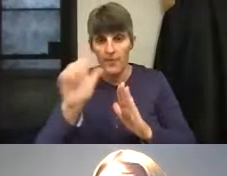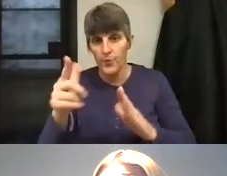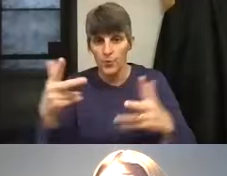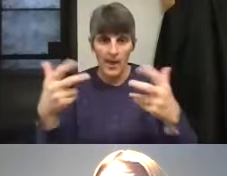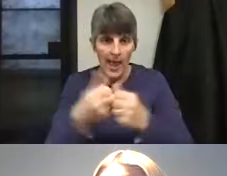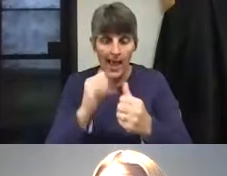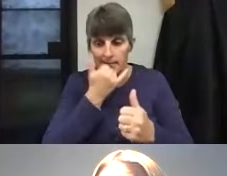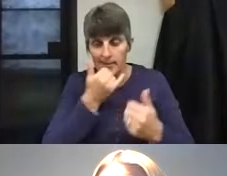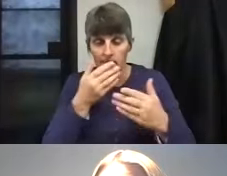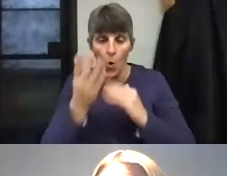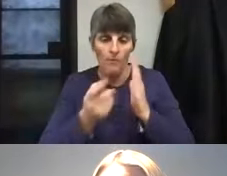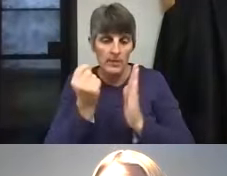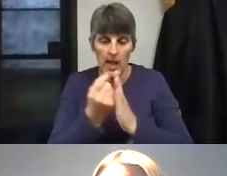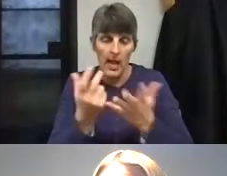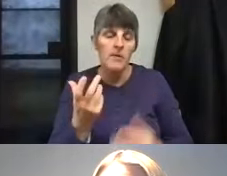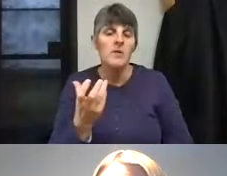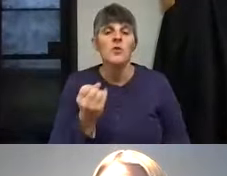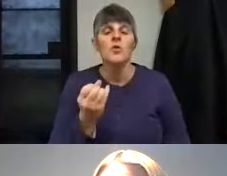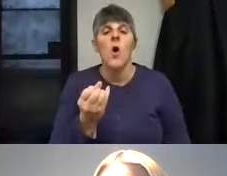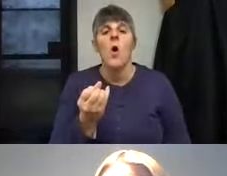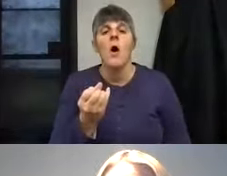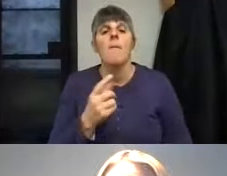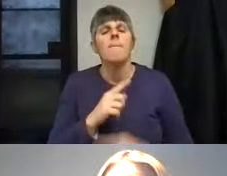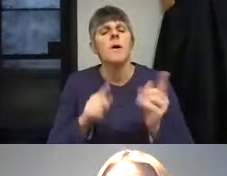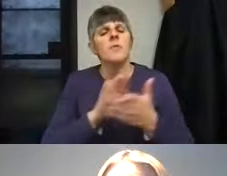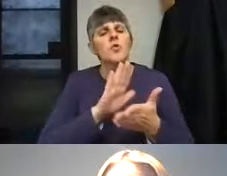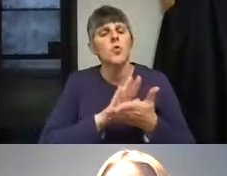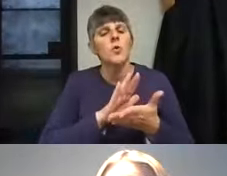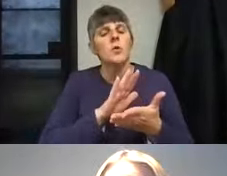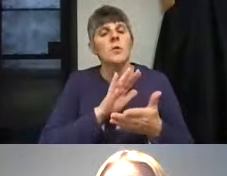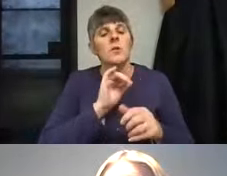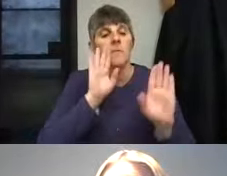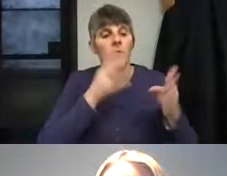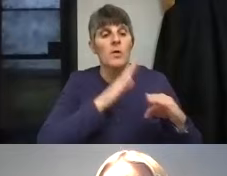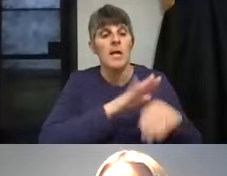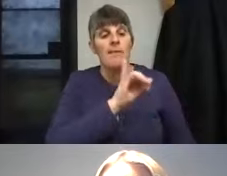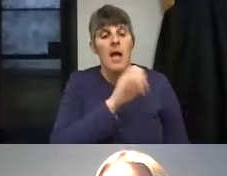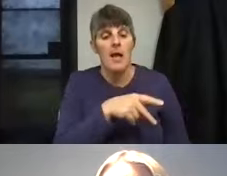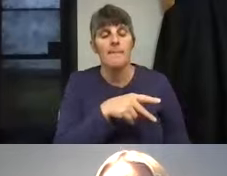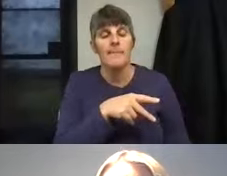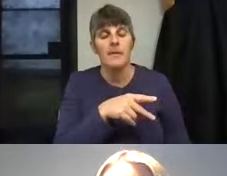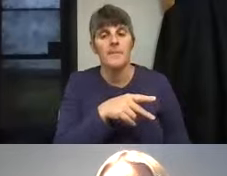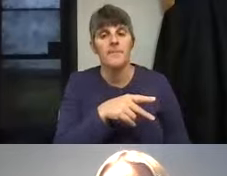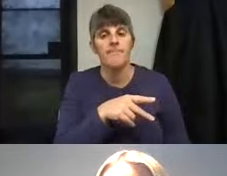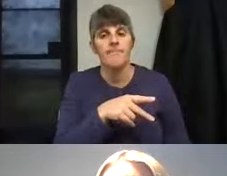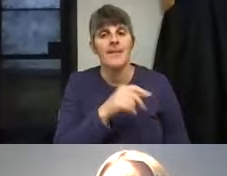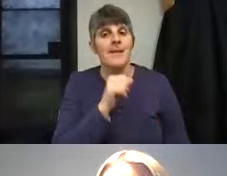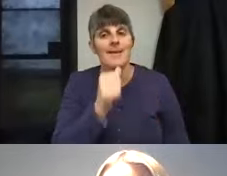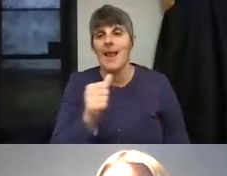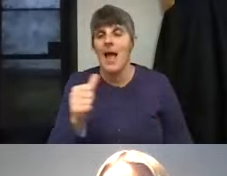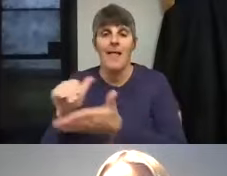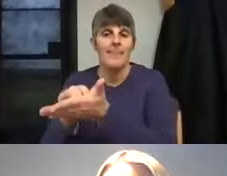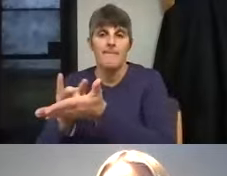accident over time. So, but the schools work on the IEP, not the